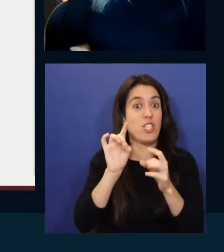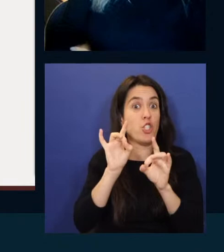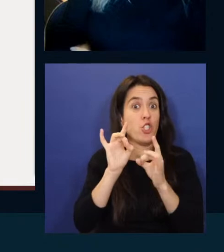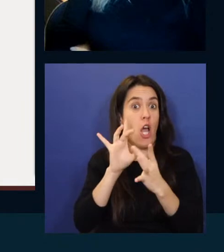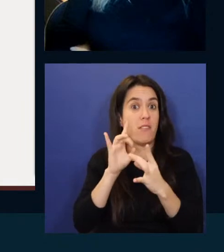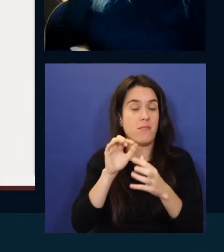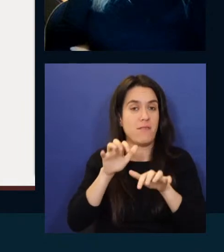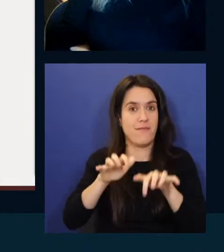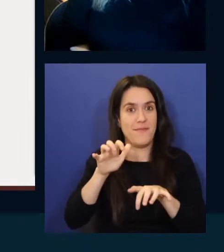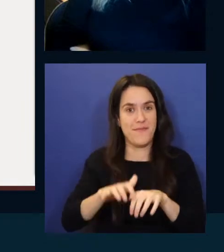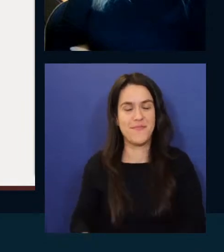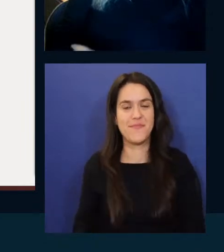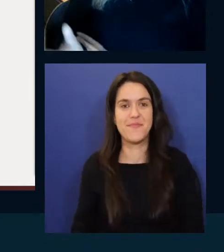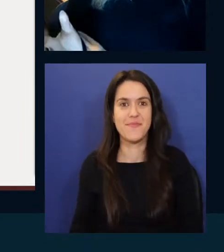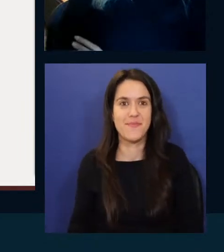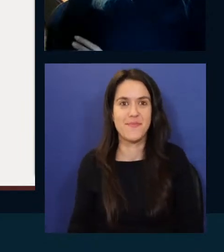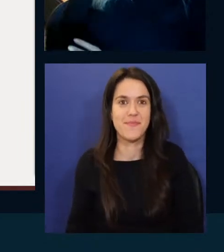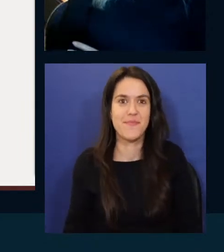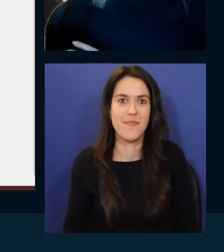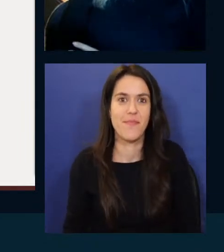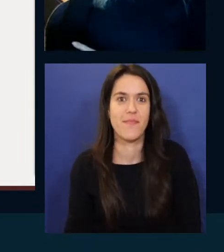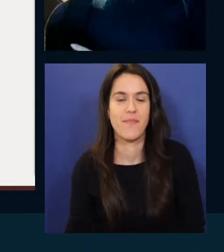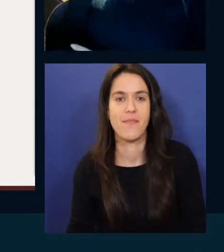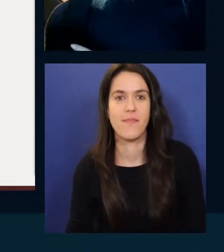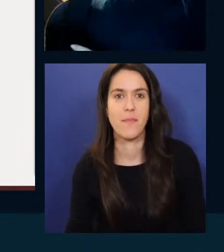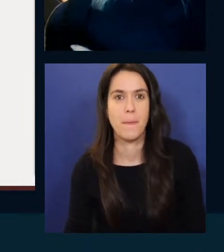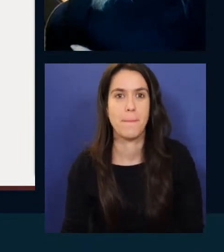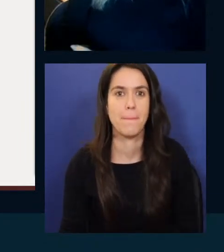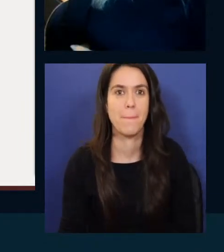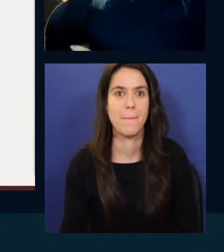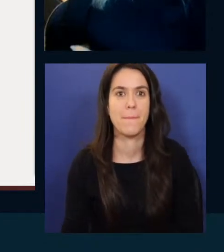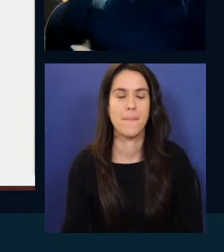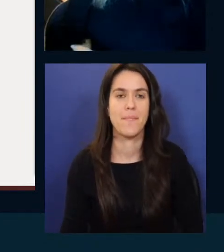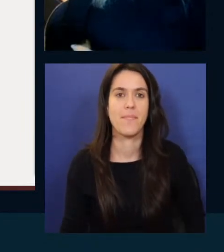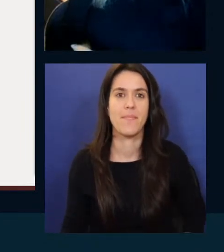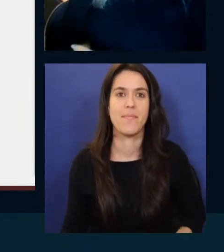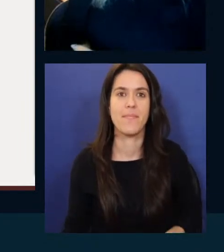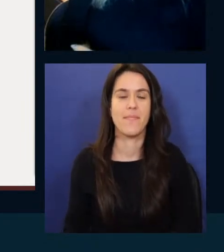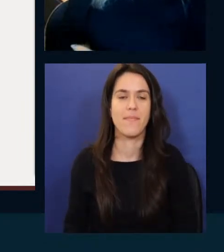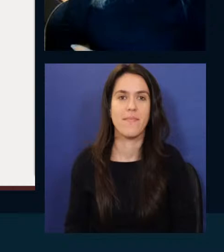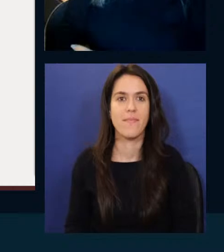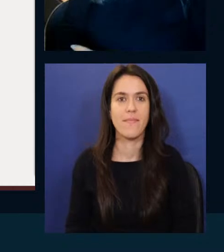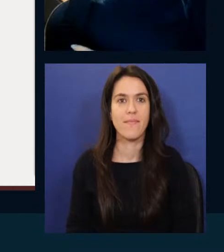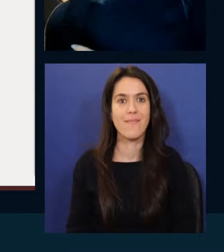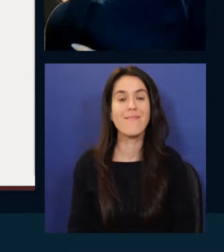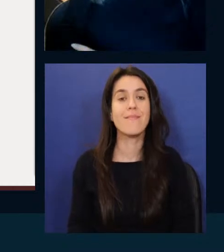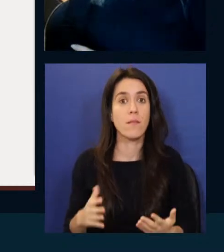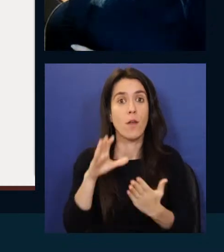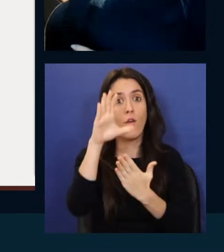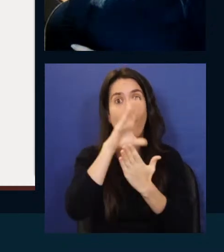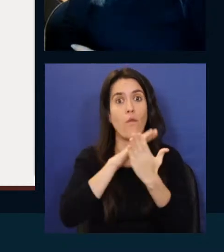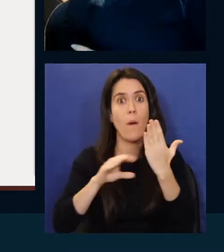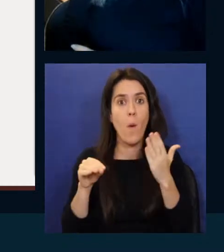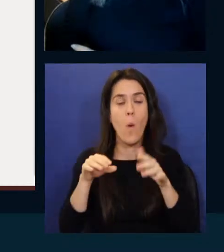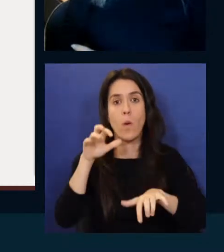And then, of course, Adminson can go and open up that specific report as long as he has access, or the workspace